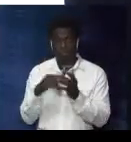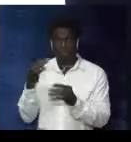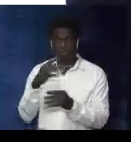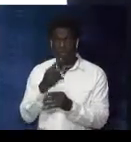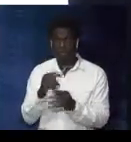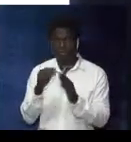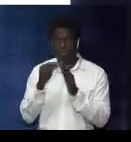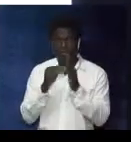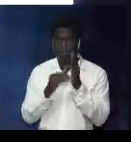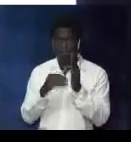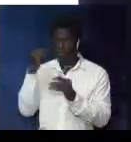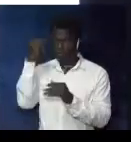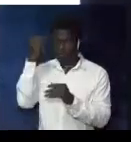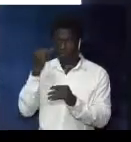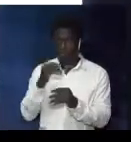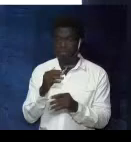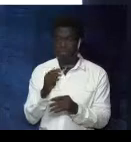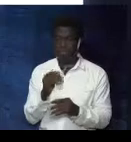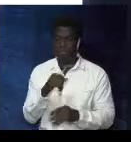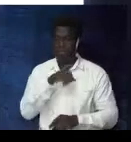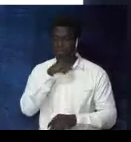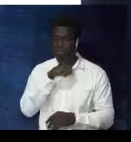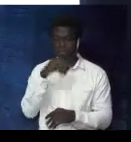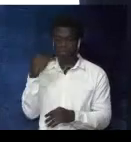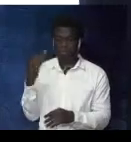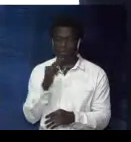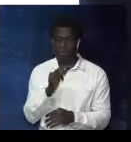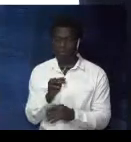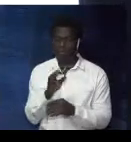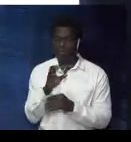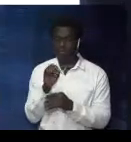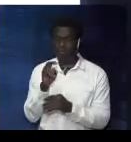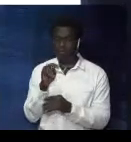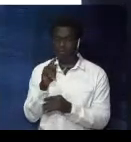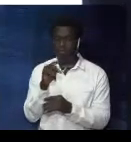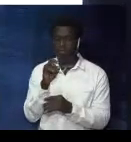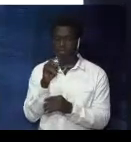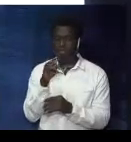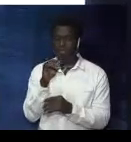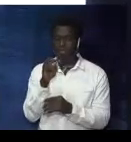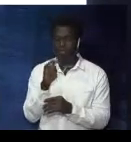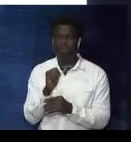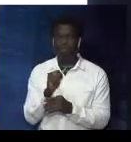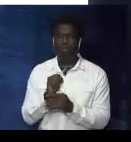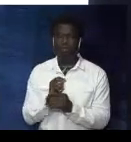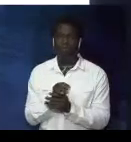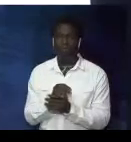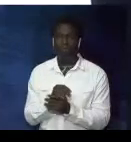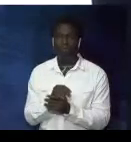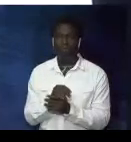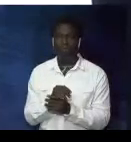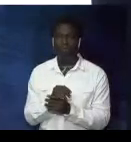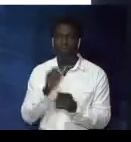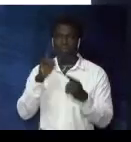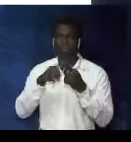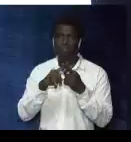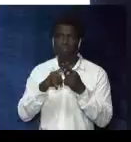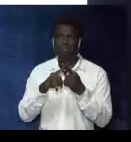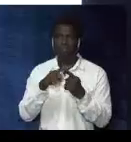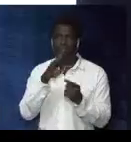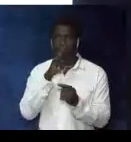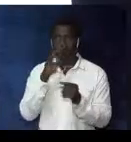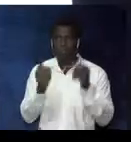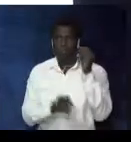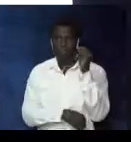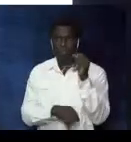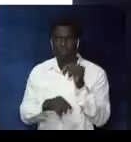the following idioms. Bone of contention. Bone of contention.